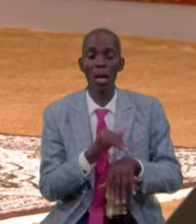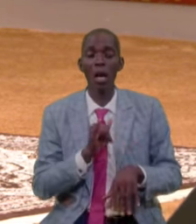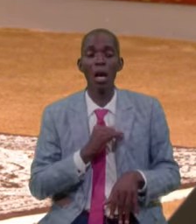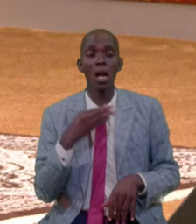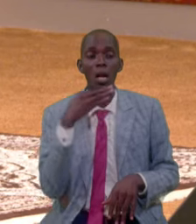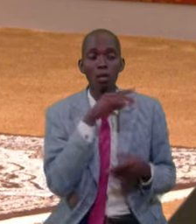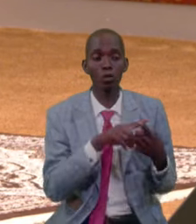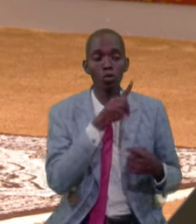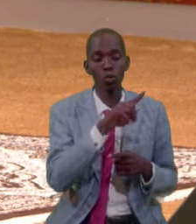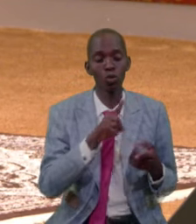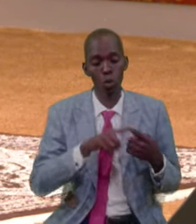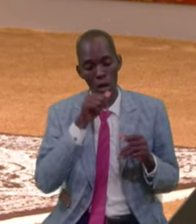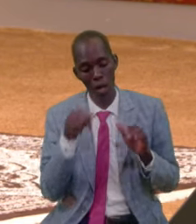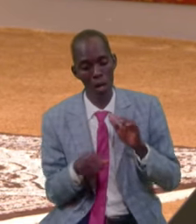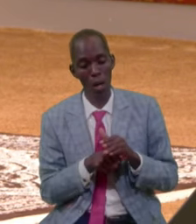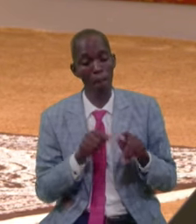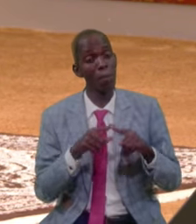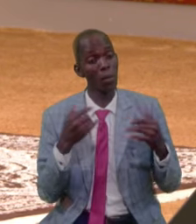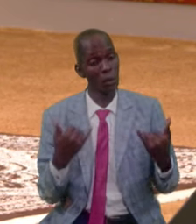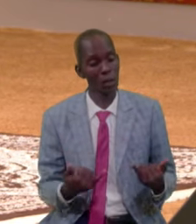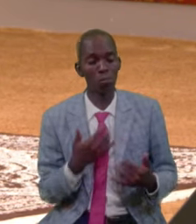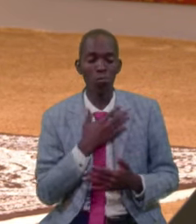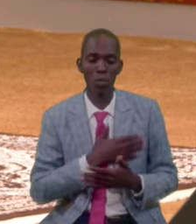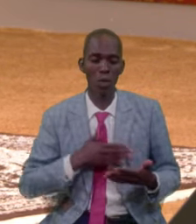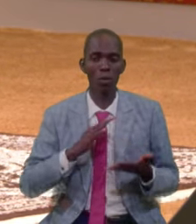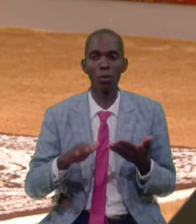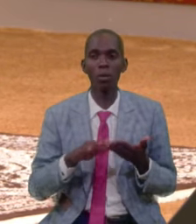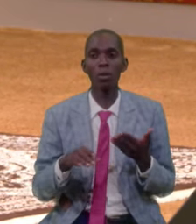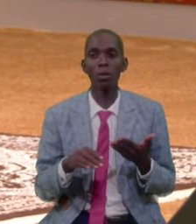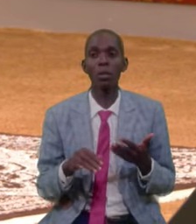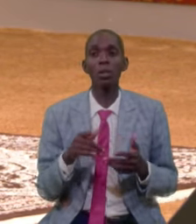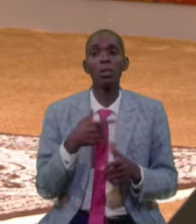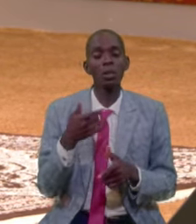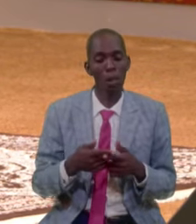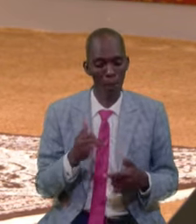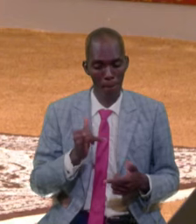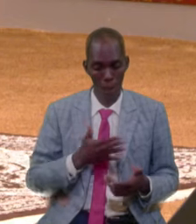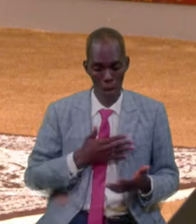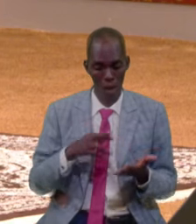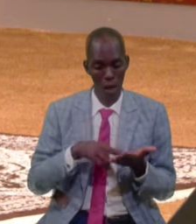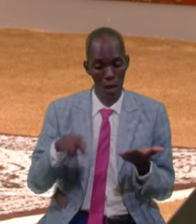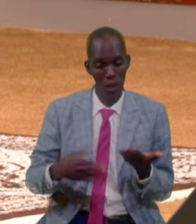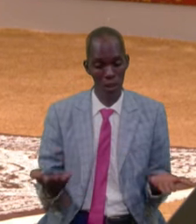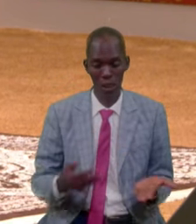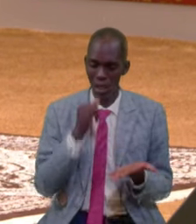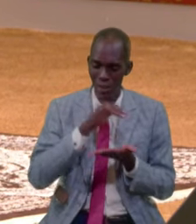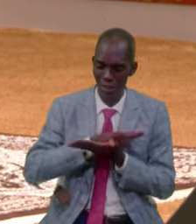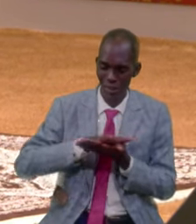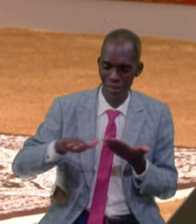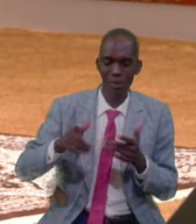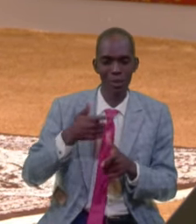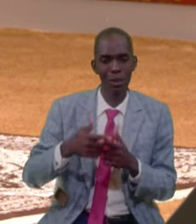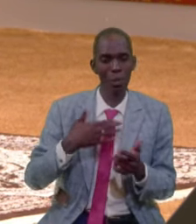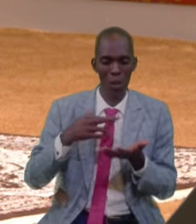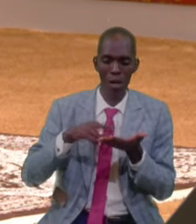cover up. Now, please forgive me. Then my record here is clean, and my record over there is